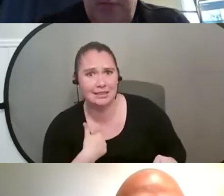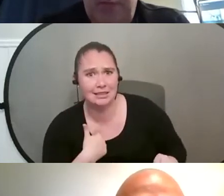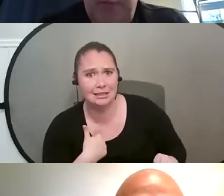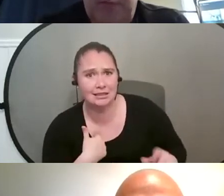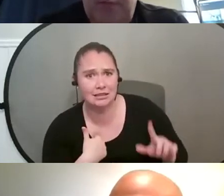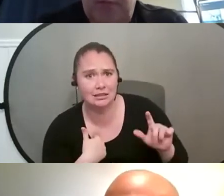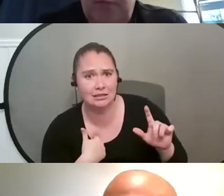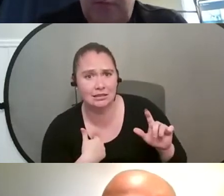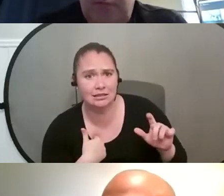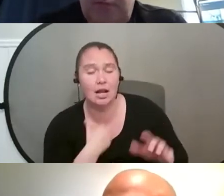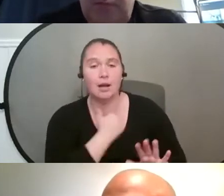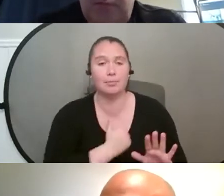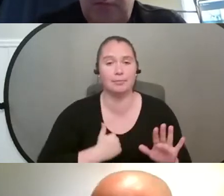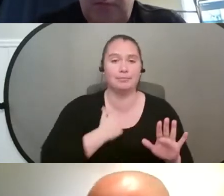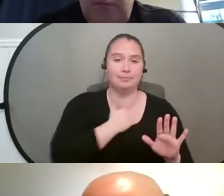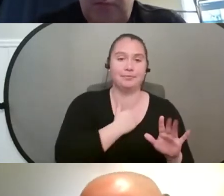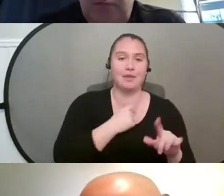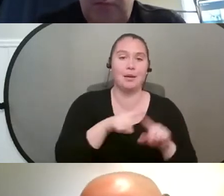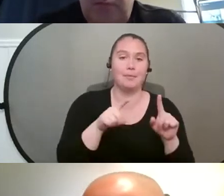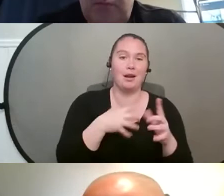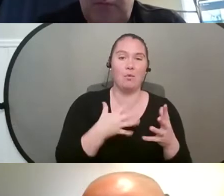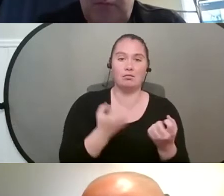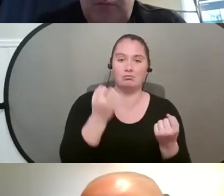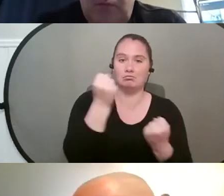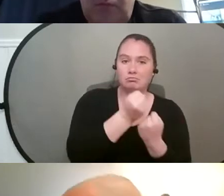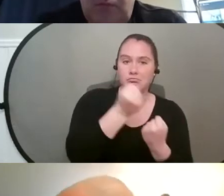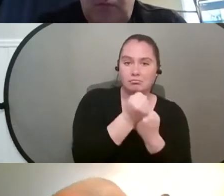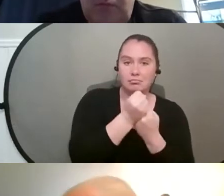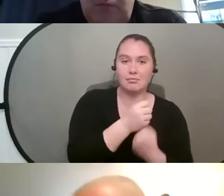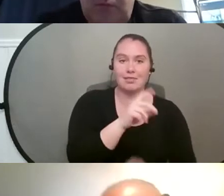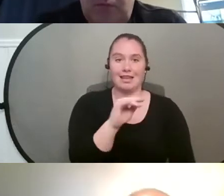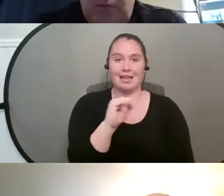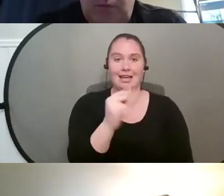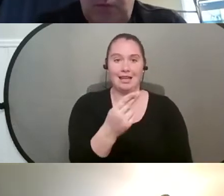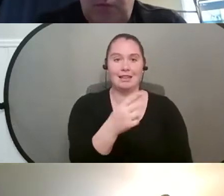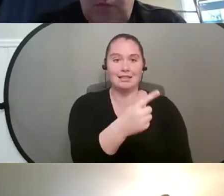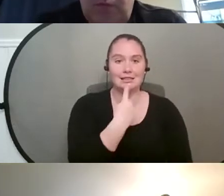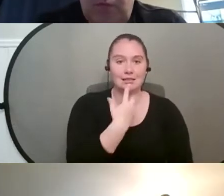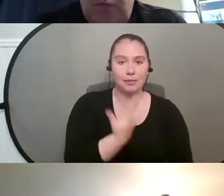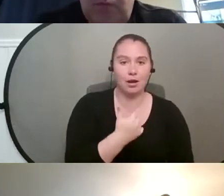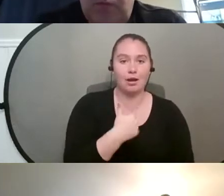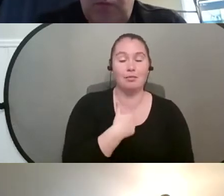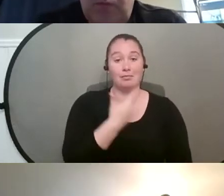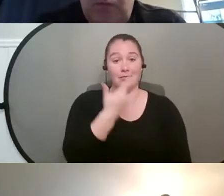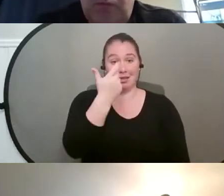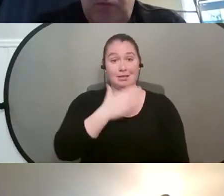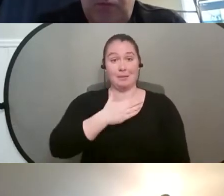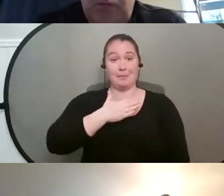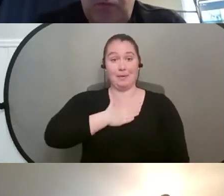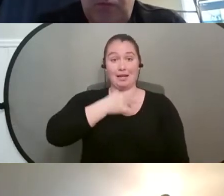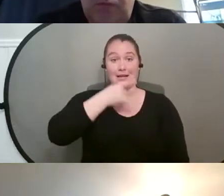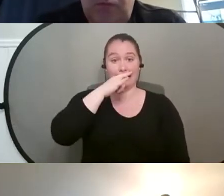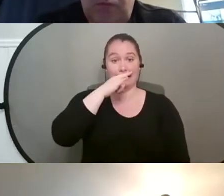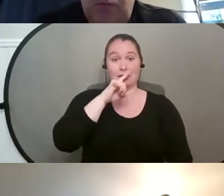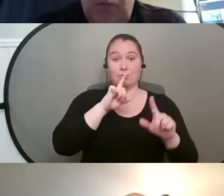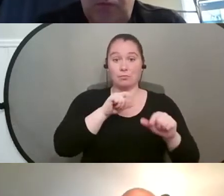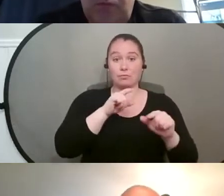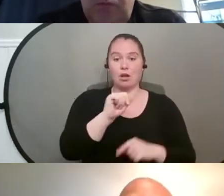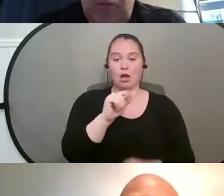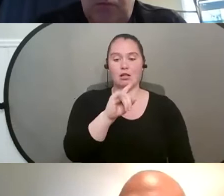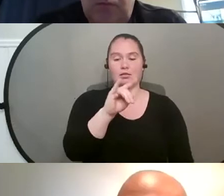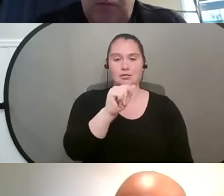I apologize. I just wanted to piggyback off of what Keith said because my kids did go down to Vista. I still have a daughter there. I went